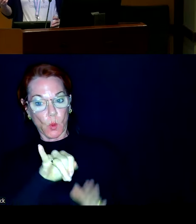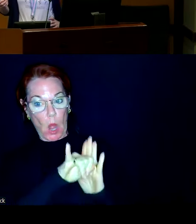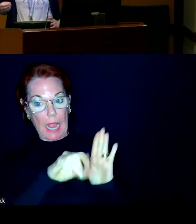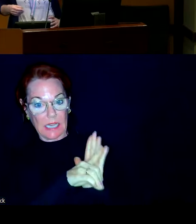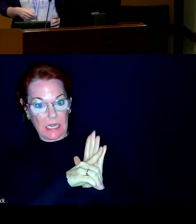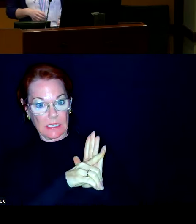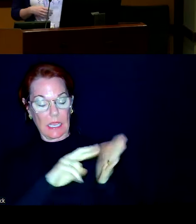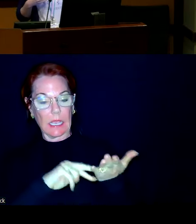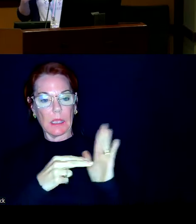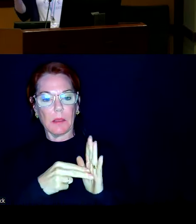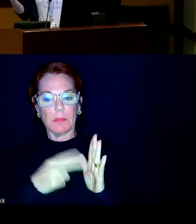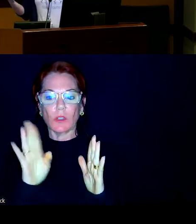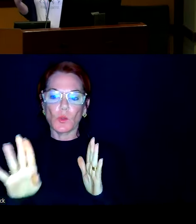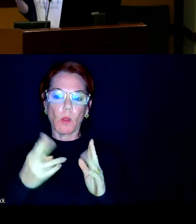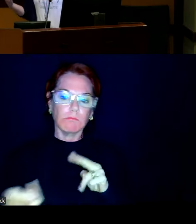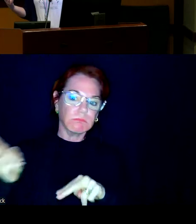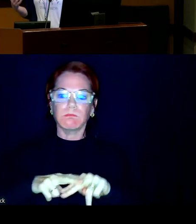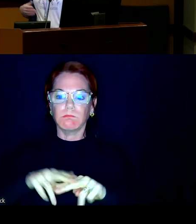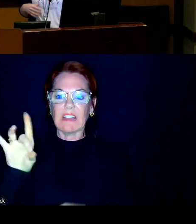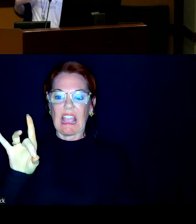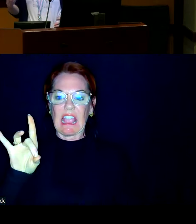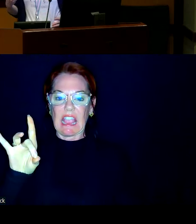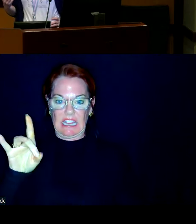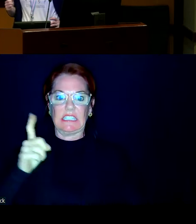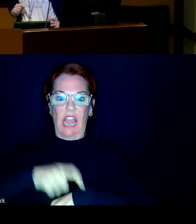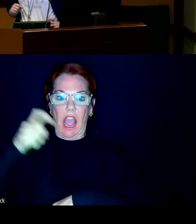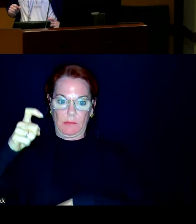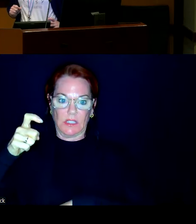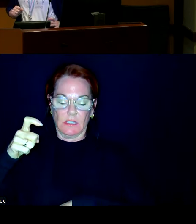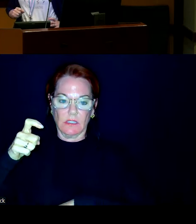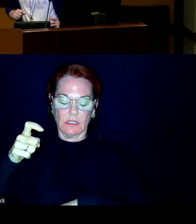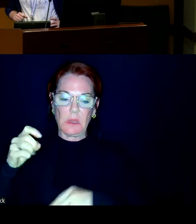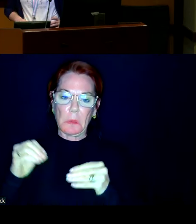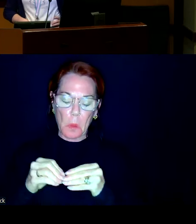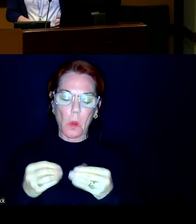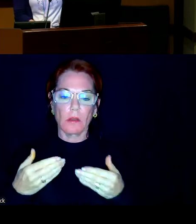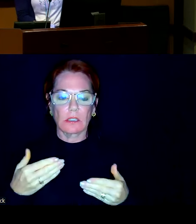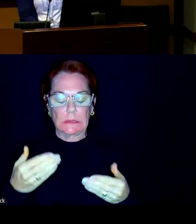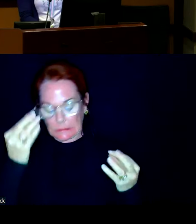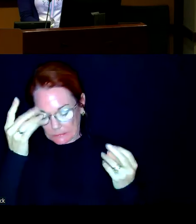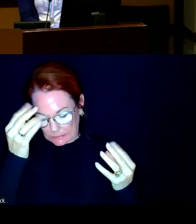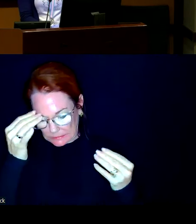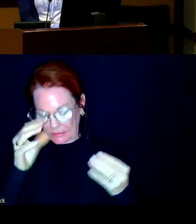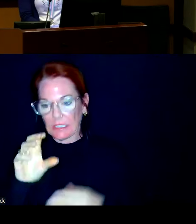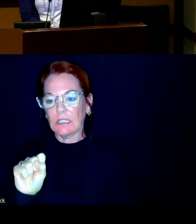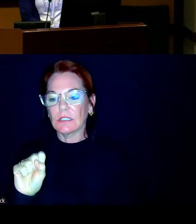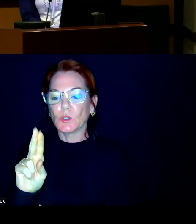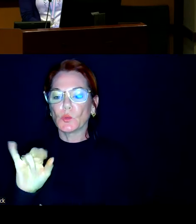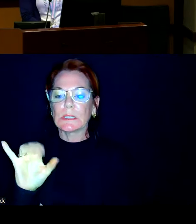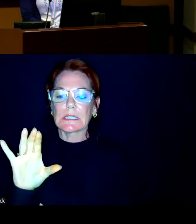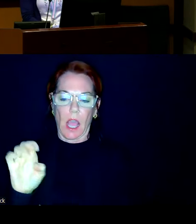8 times as much. So youth with rejecting families are 8 times more likely to attempt suicide.